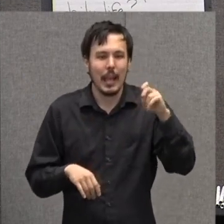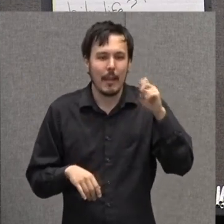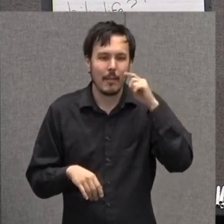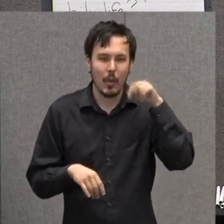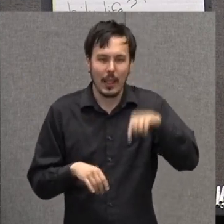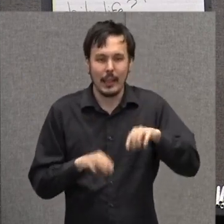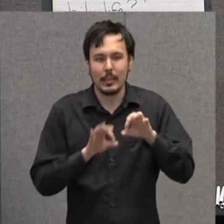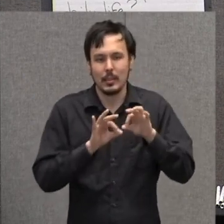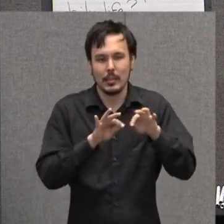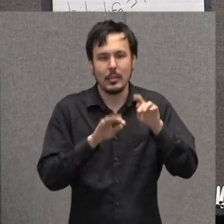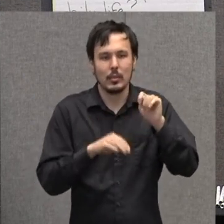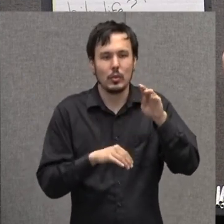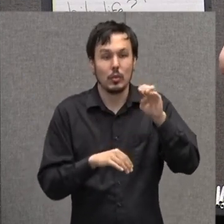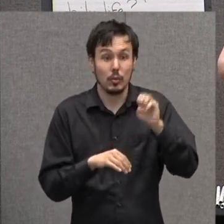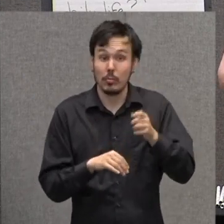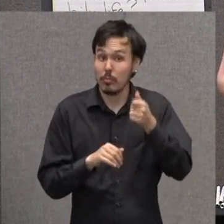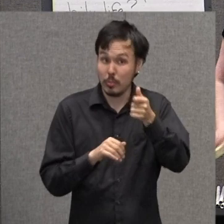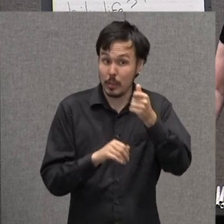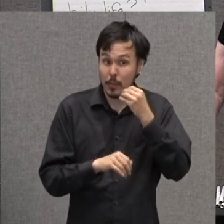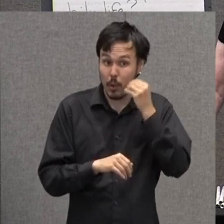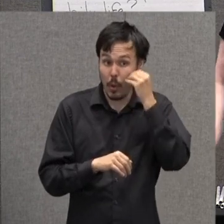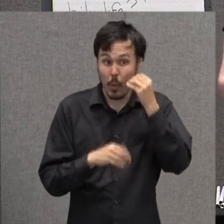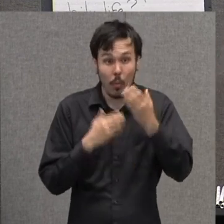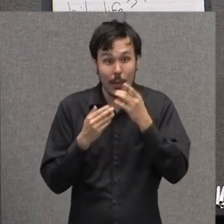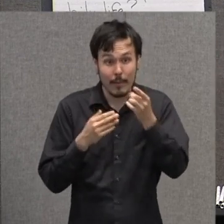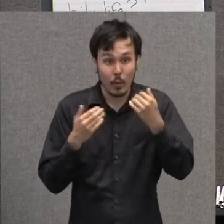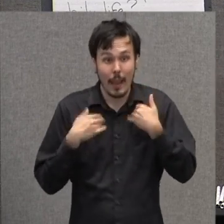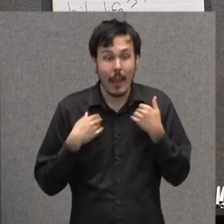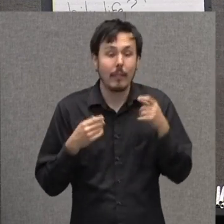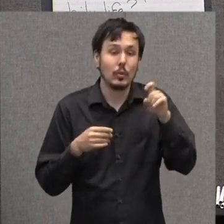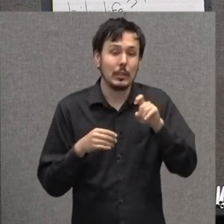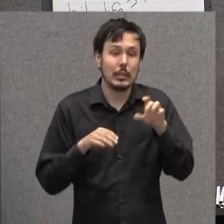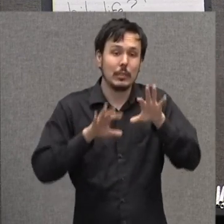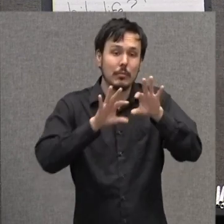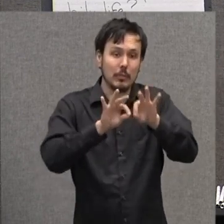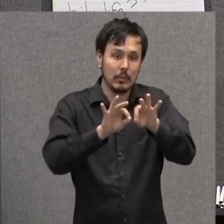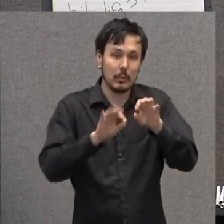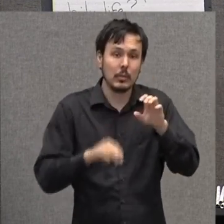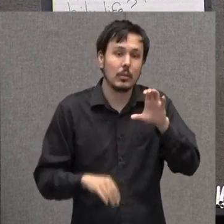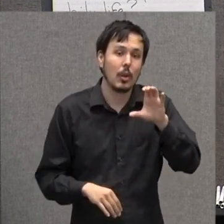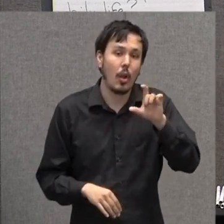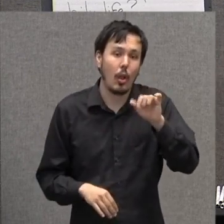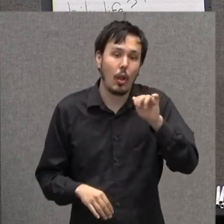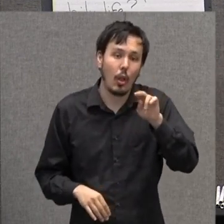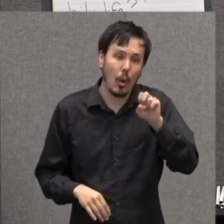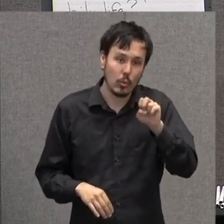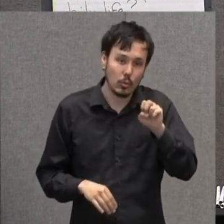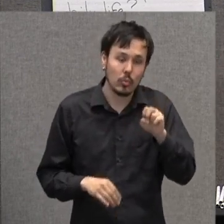So whatever you have at home, just sort of close these tubes. This is great.